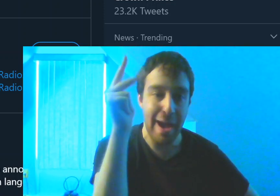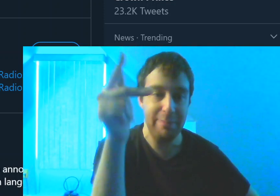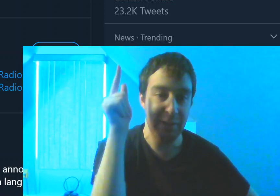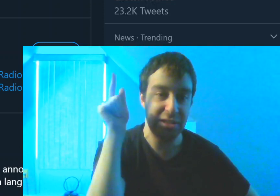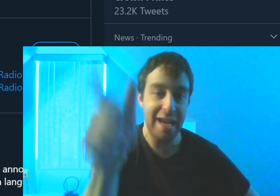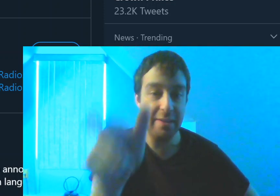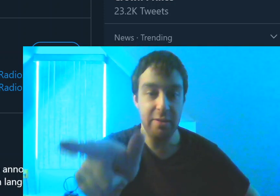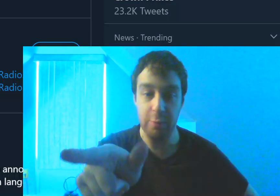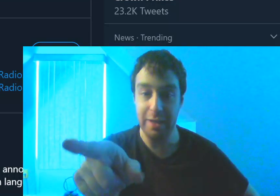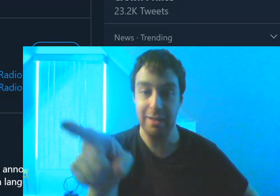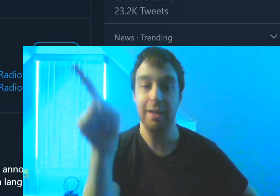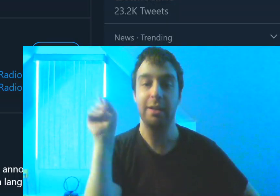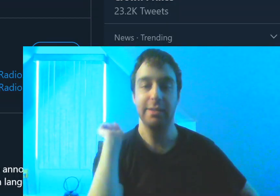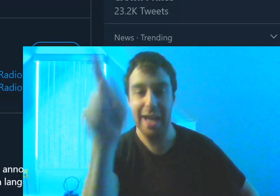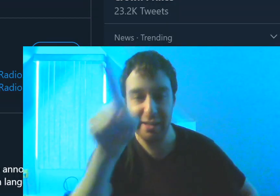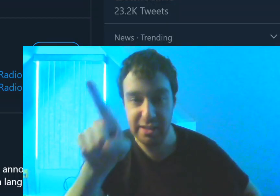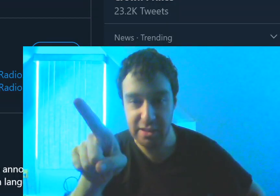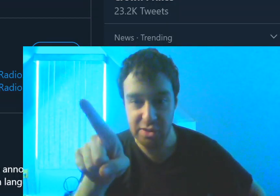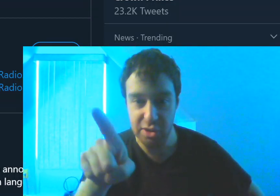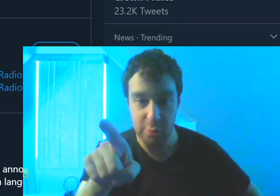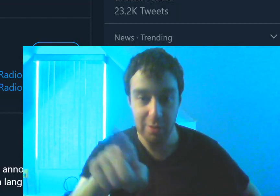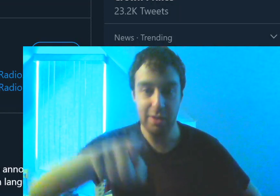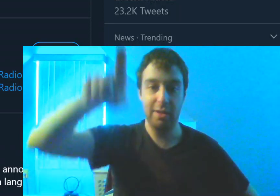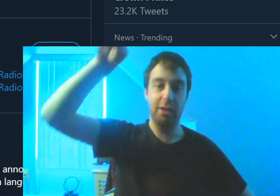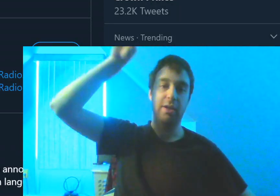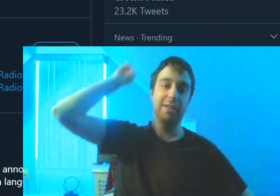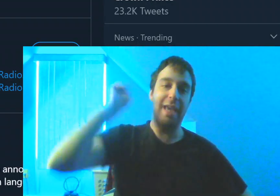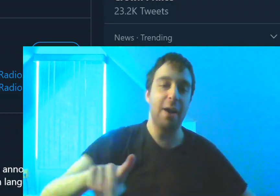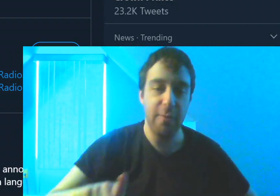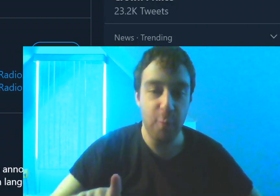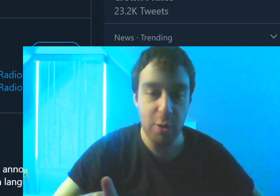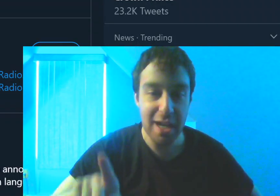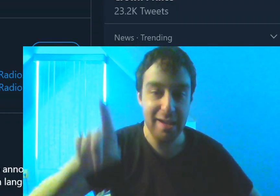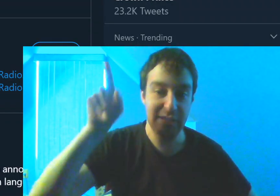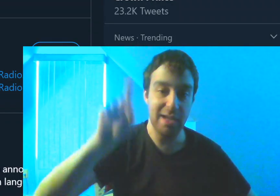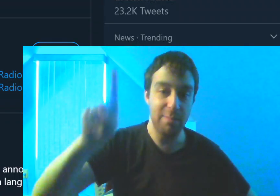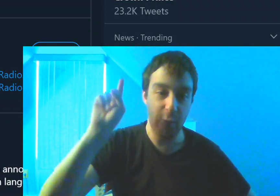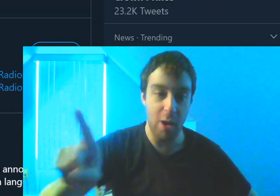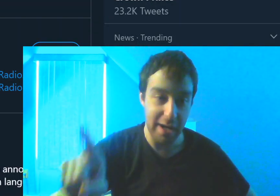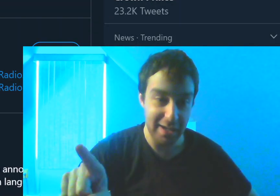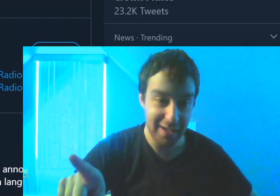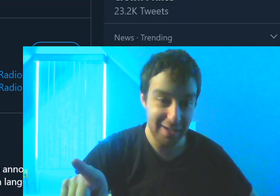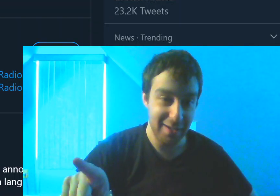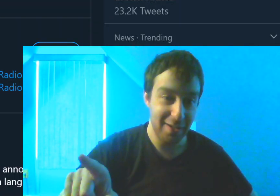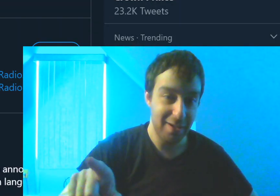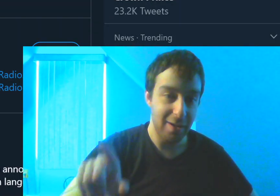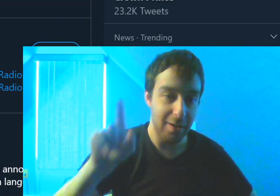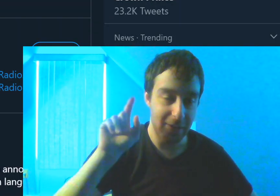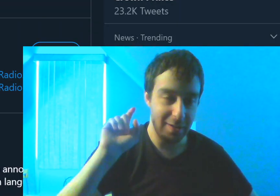most populous state in the union. Texas is 2. California is number 1.